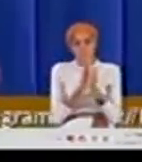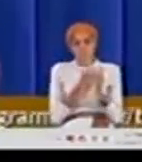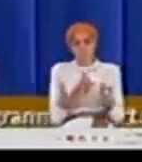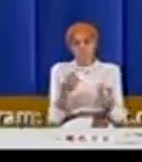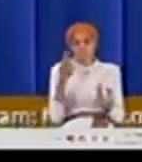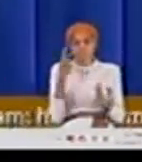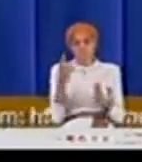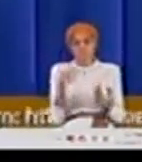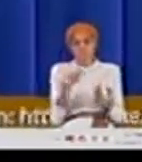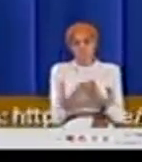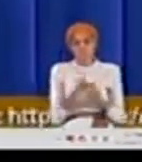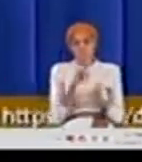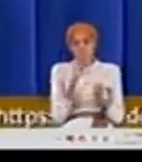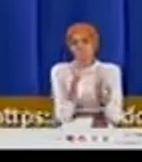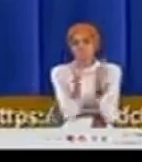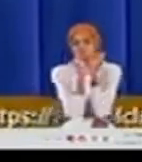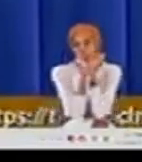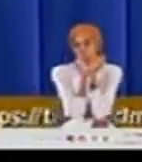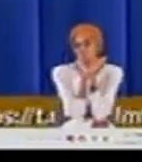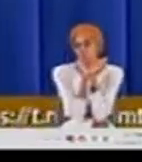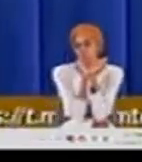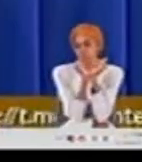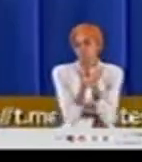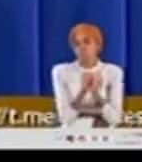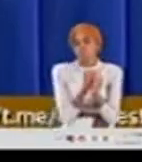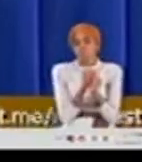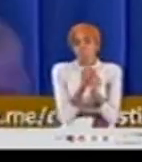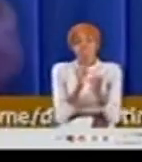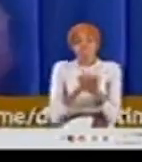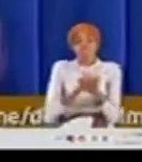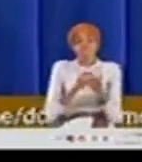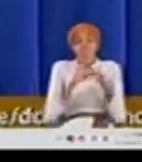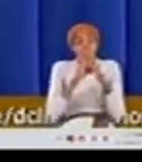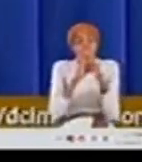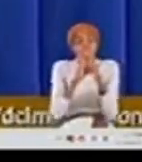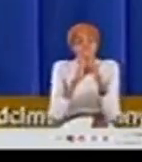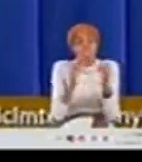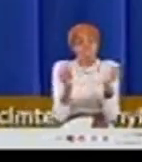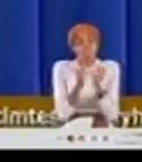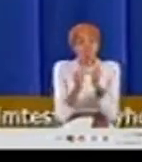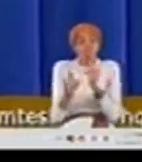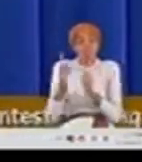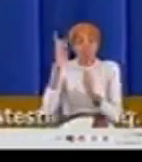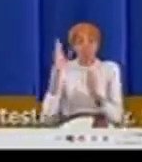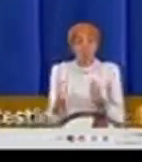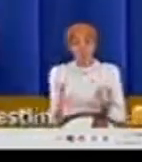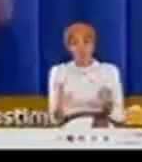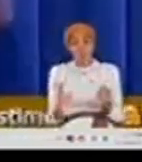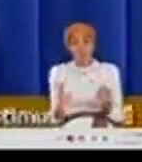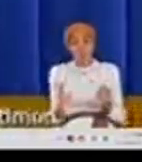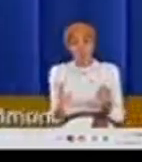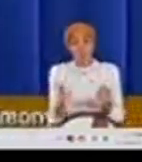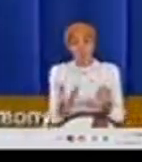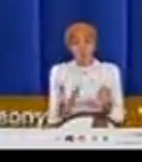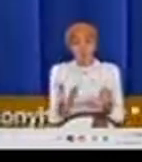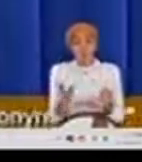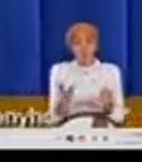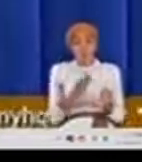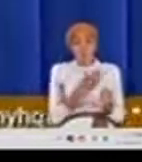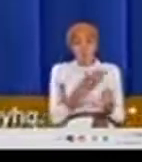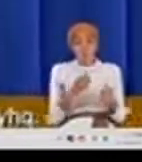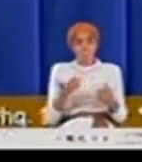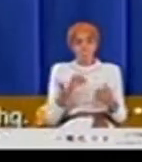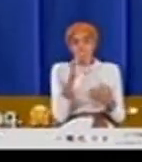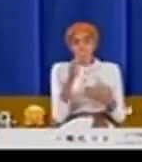that flow of relationship with God and I came and attached together and I'm celebrating